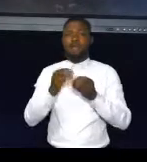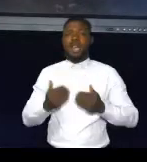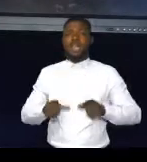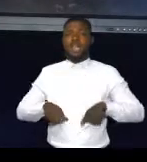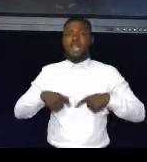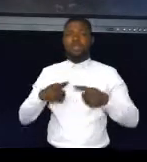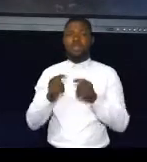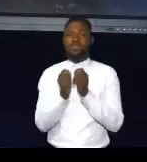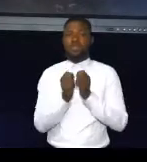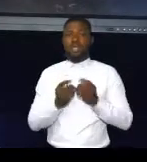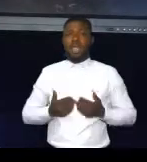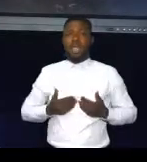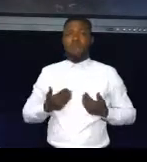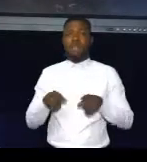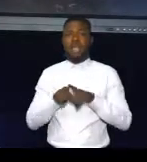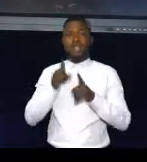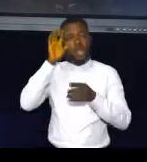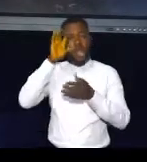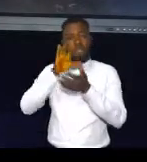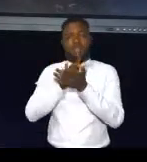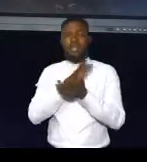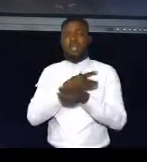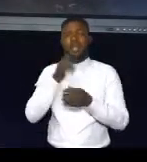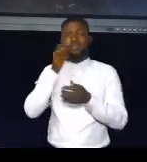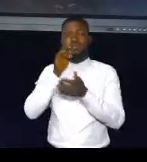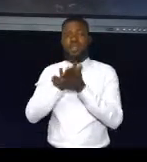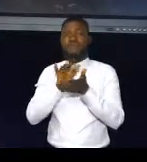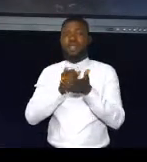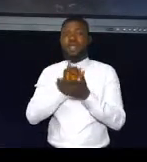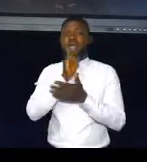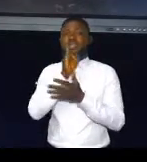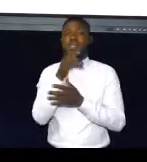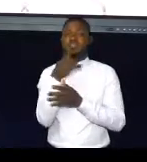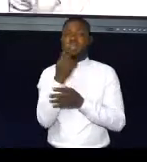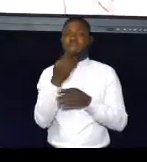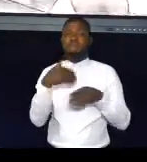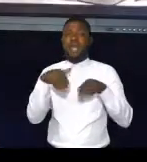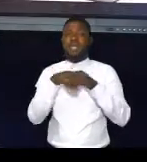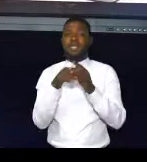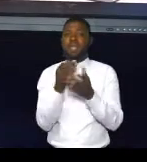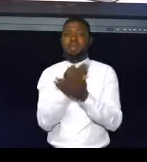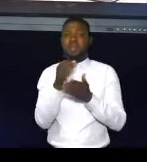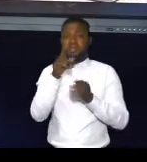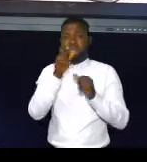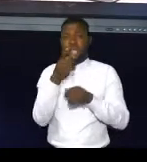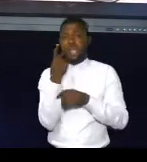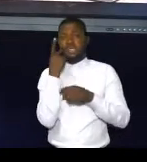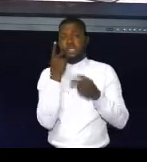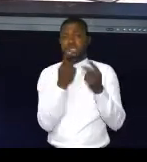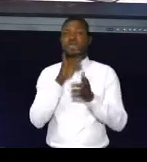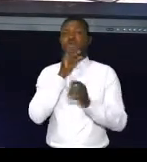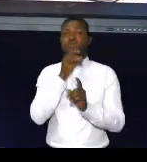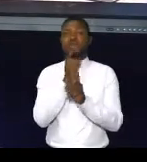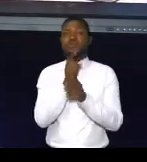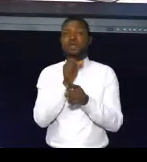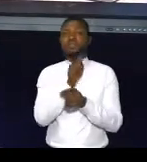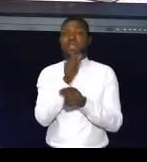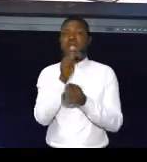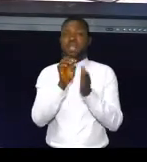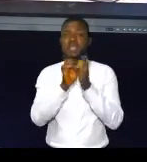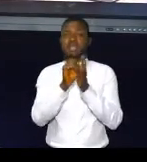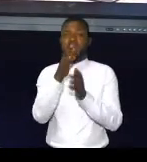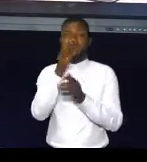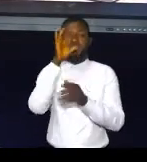living happily as husband and wife. That is the marital failure. You can see this is just a